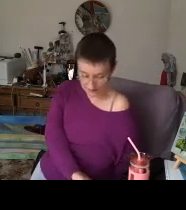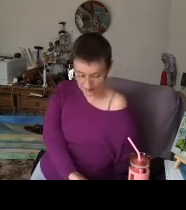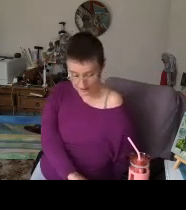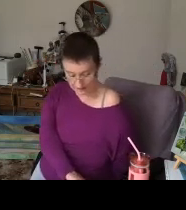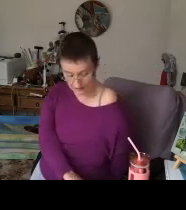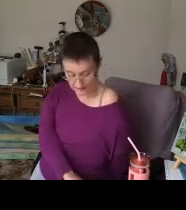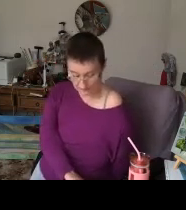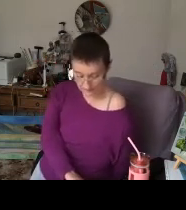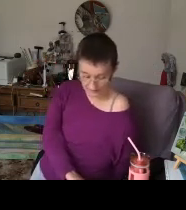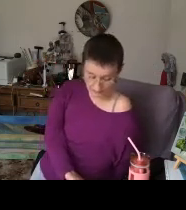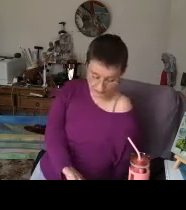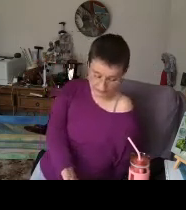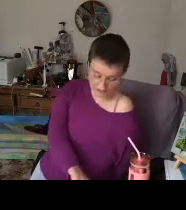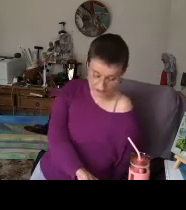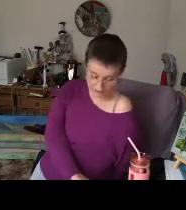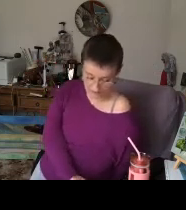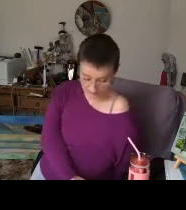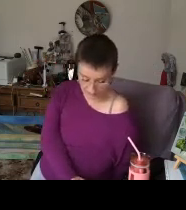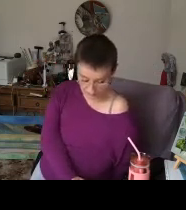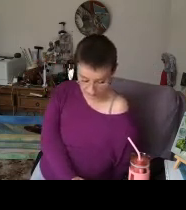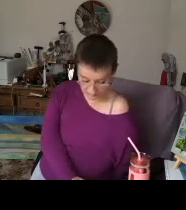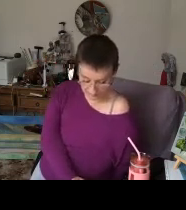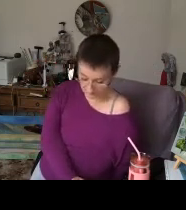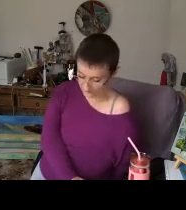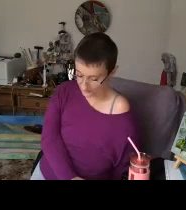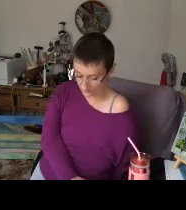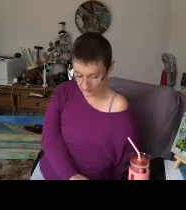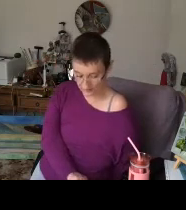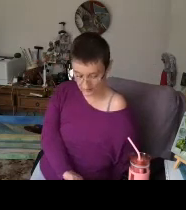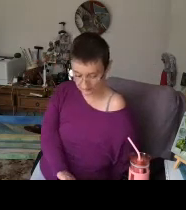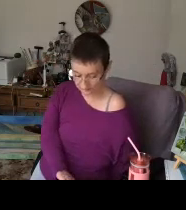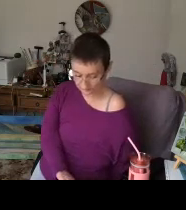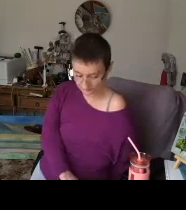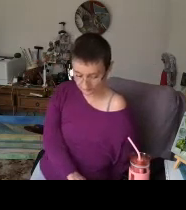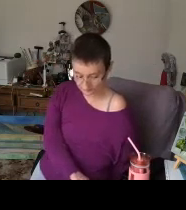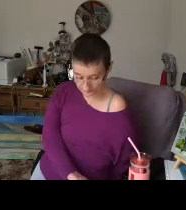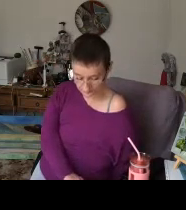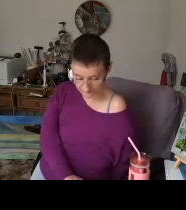months, and they were going to actually create a mural out of the artworks.